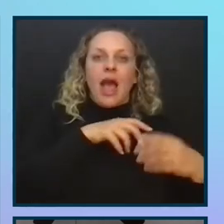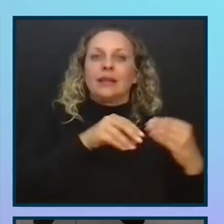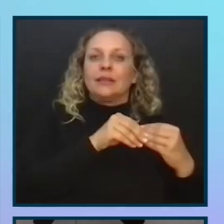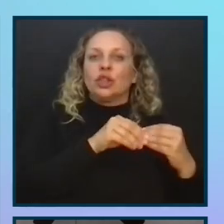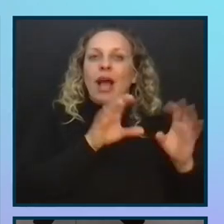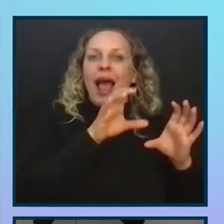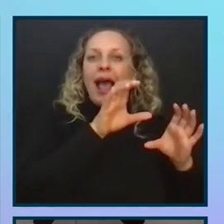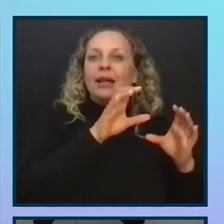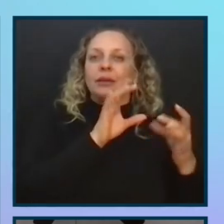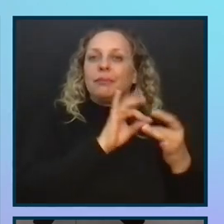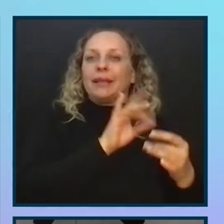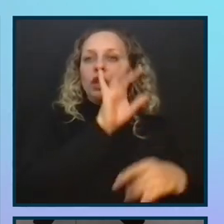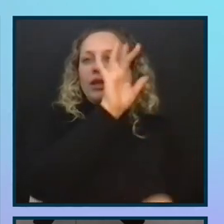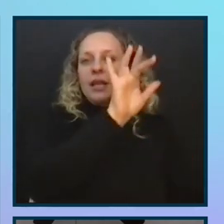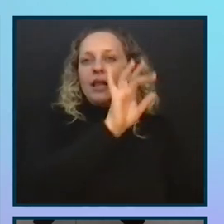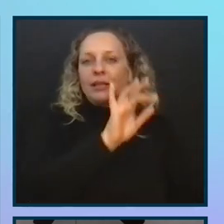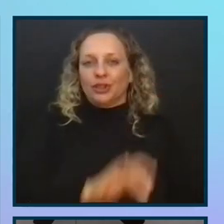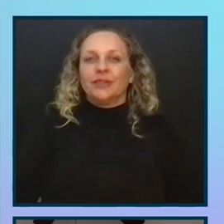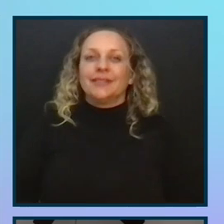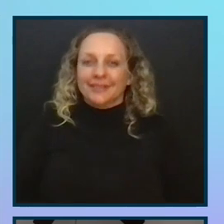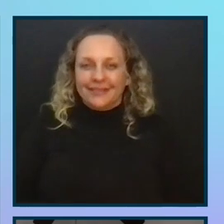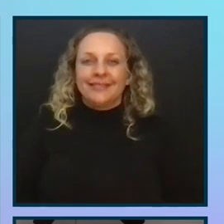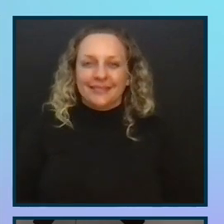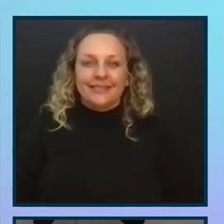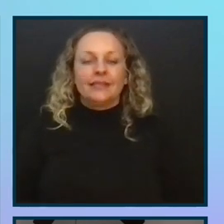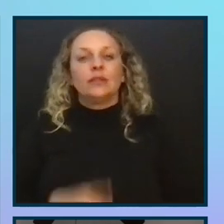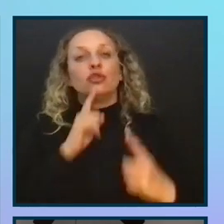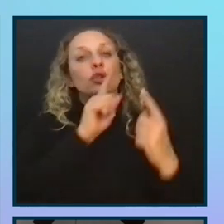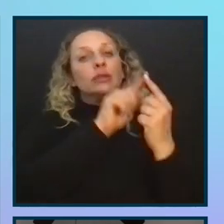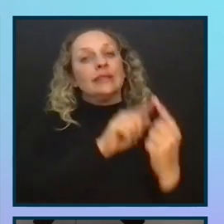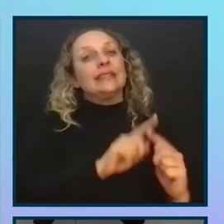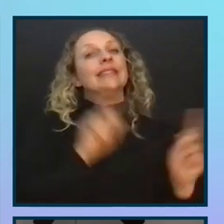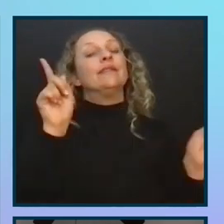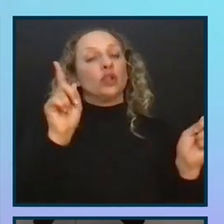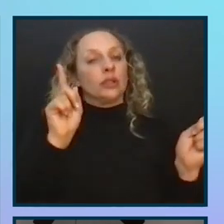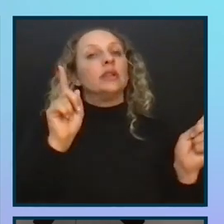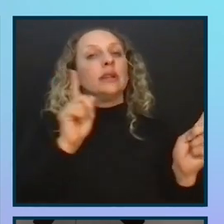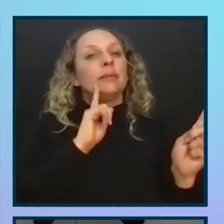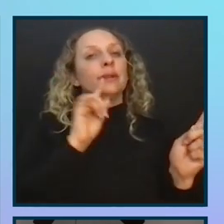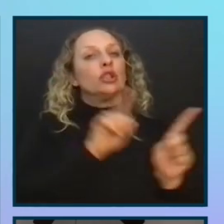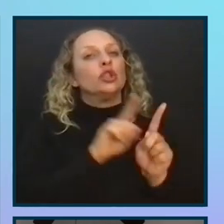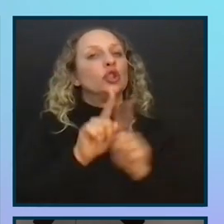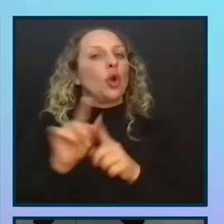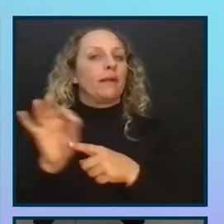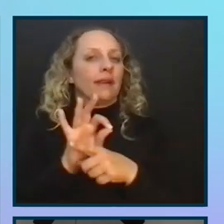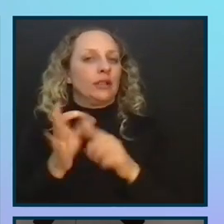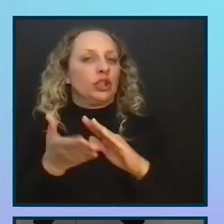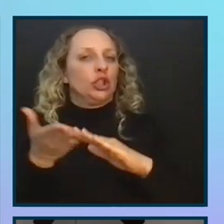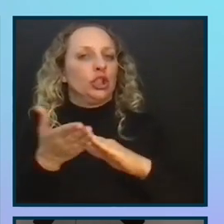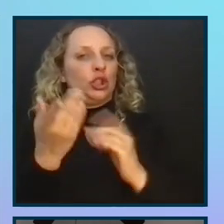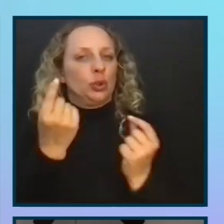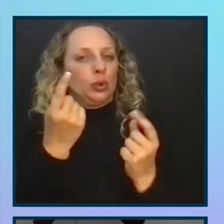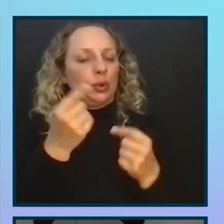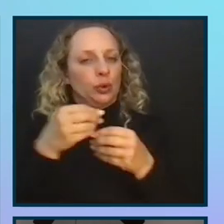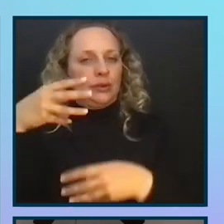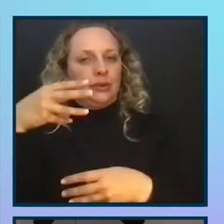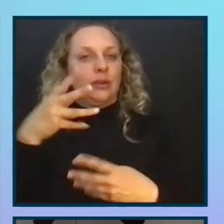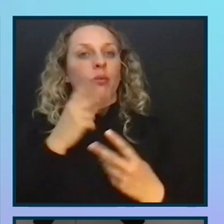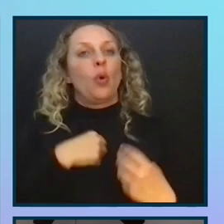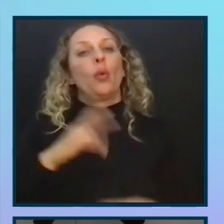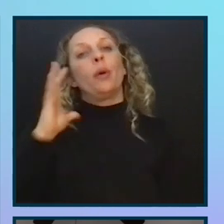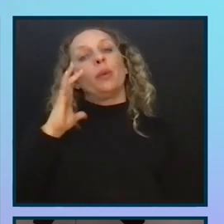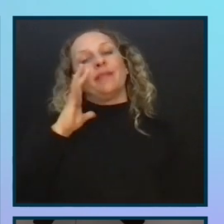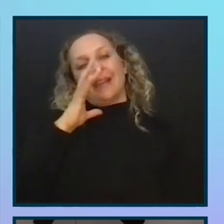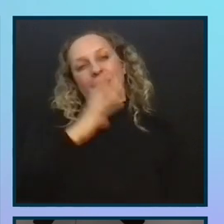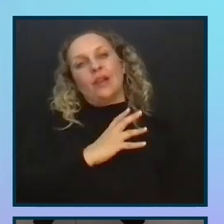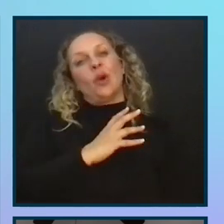actions based on the selection. So not only is identification different, but so is the functionality. Both of those things we have previously